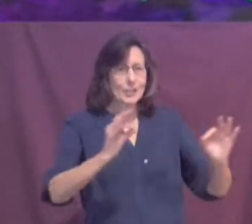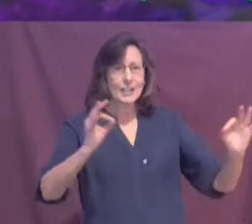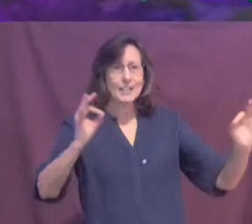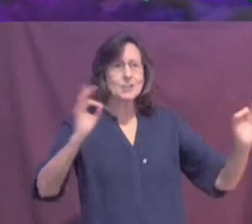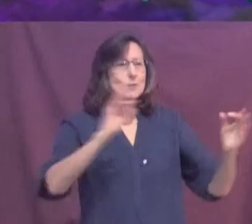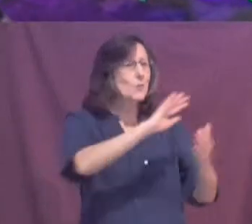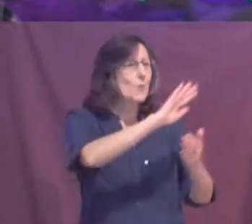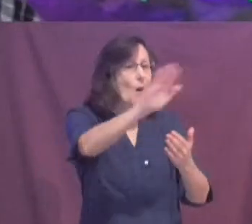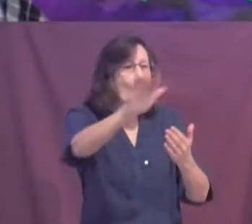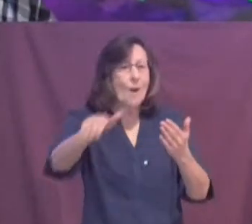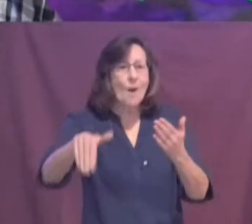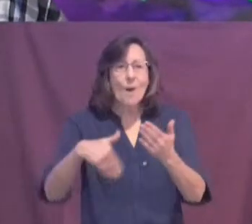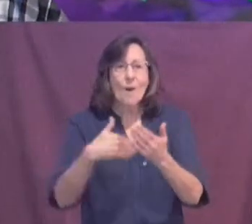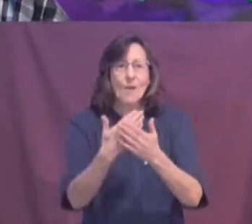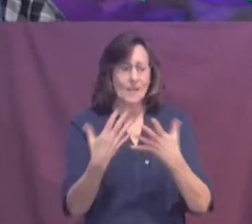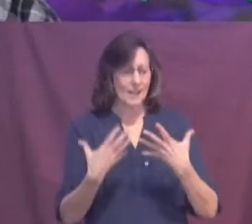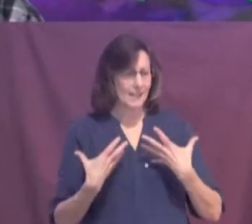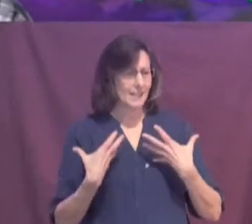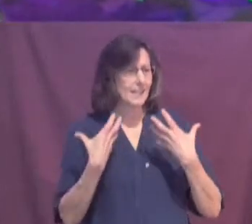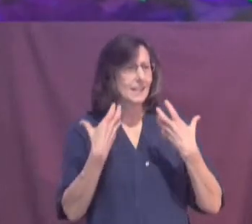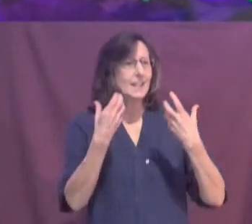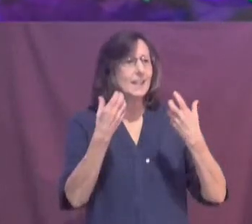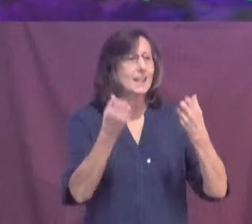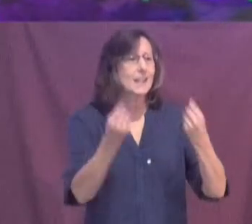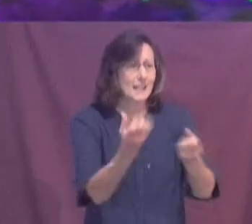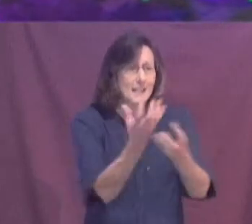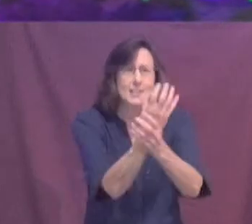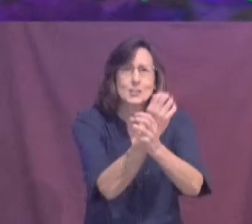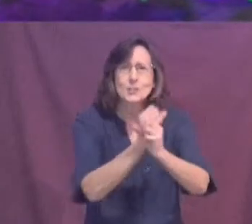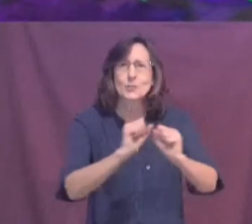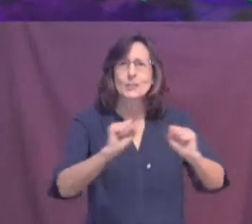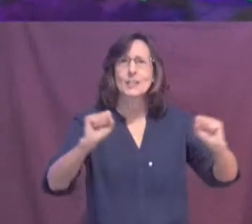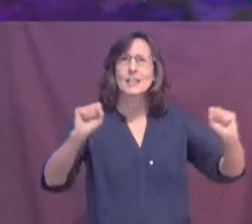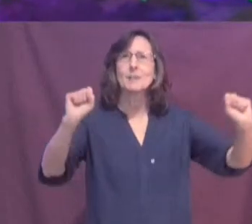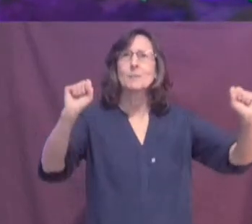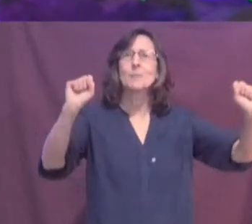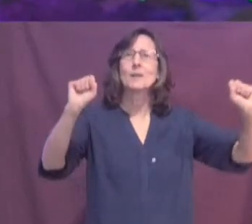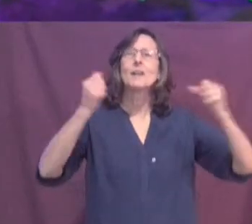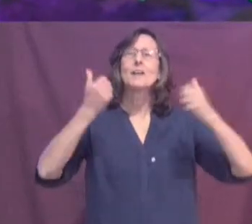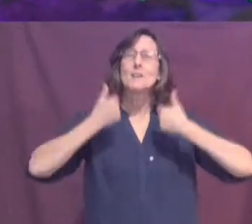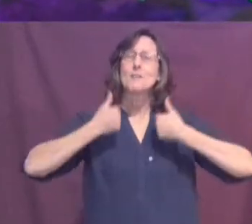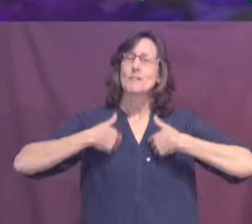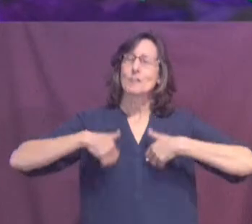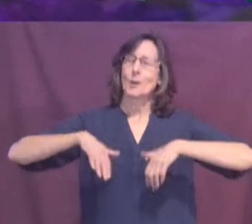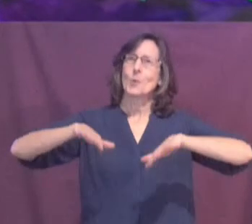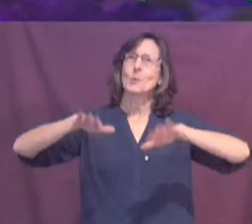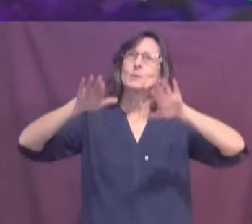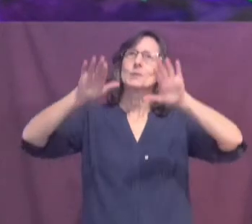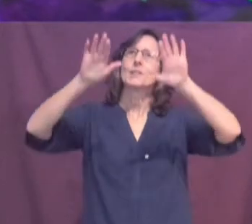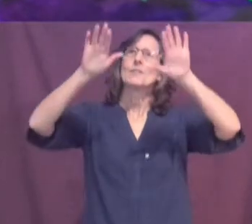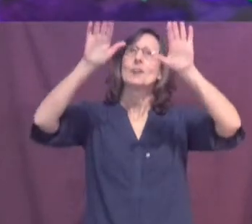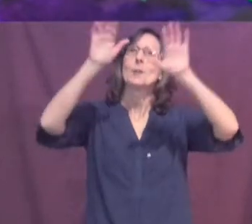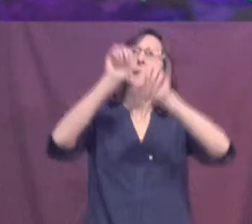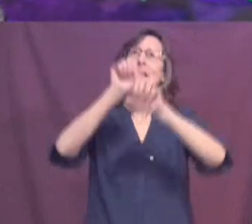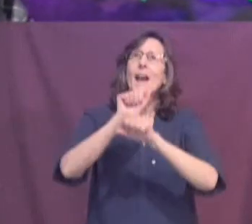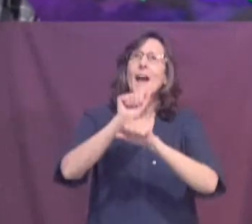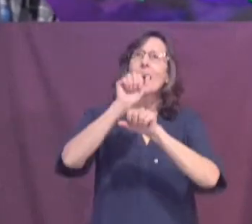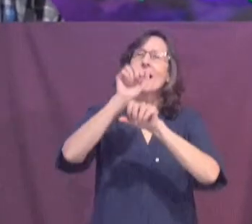free to all, a healing stream flows